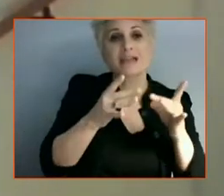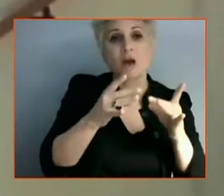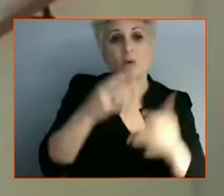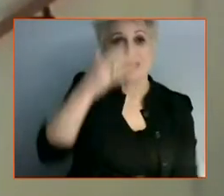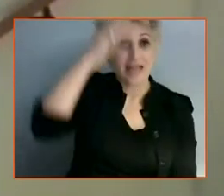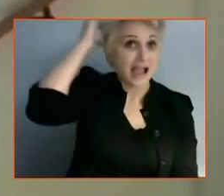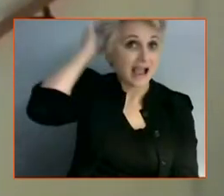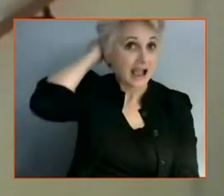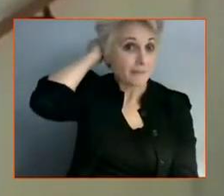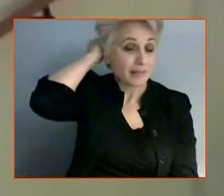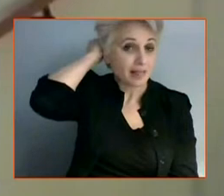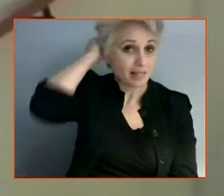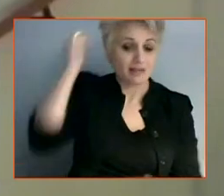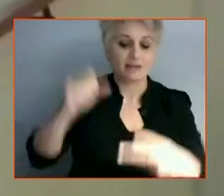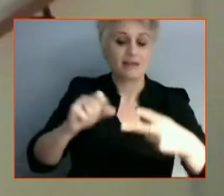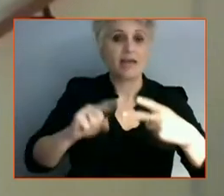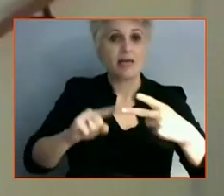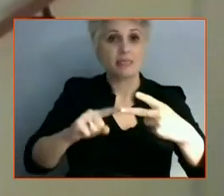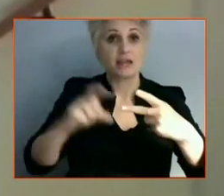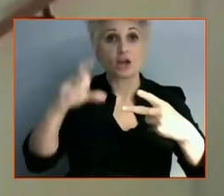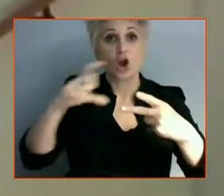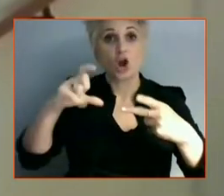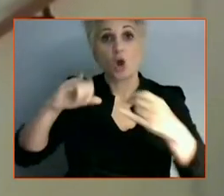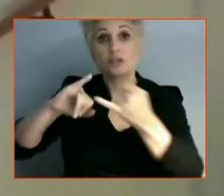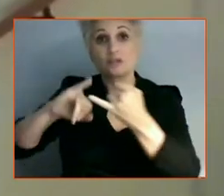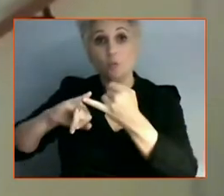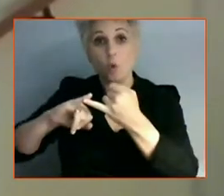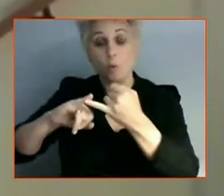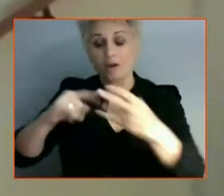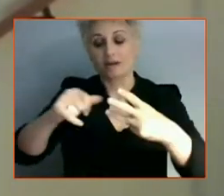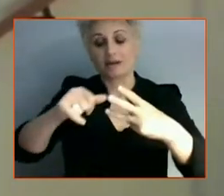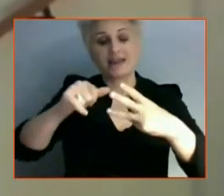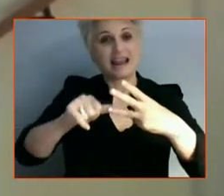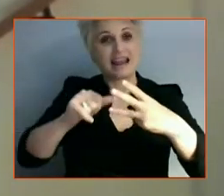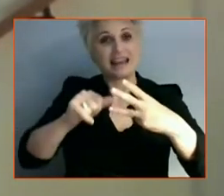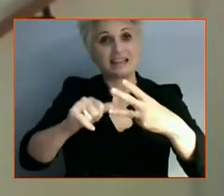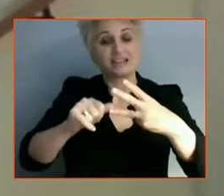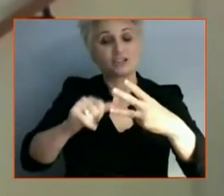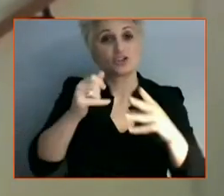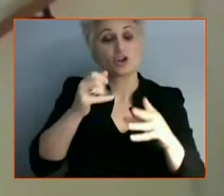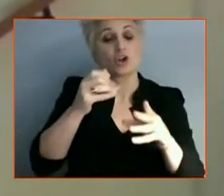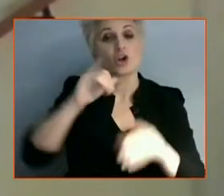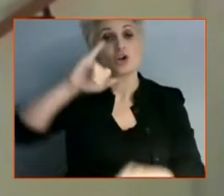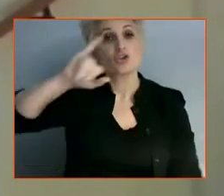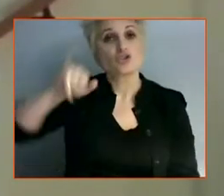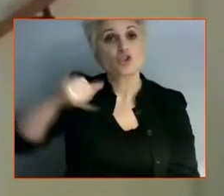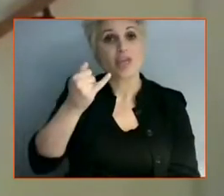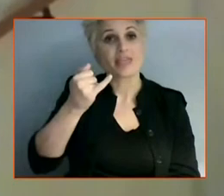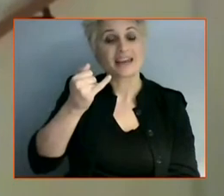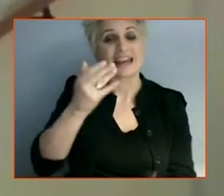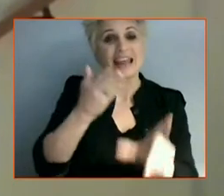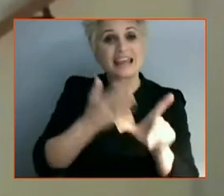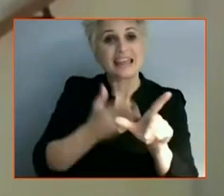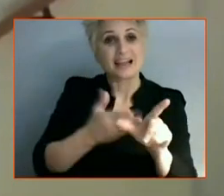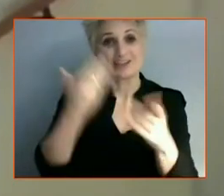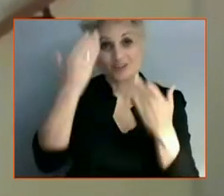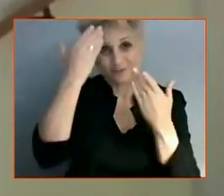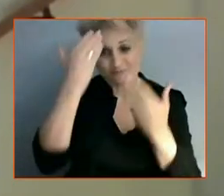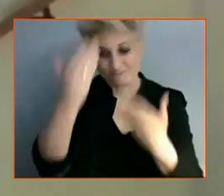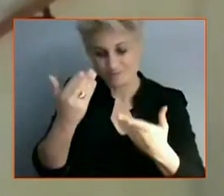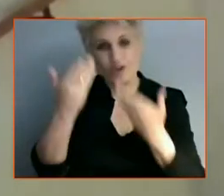Sepuloni and then Chlöe Swarbrick, followed by Jonathan Young. So, kia koe, Carmel, over